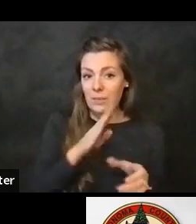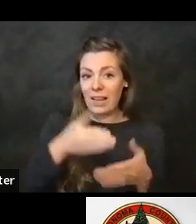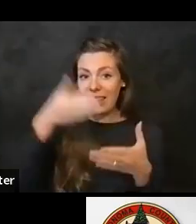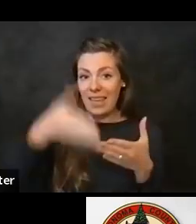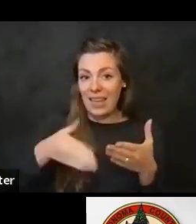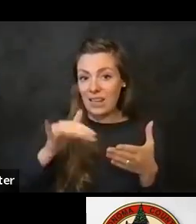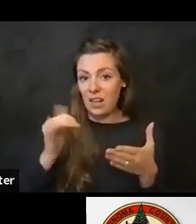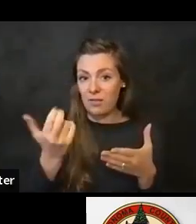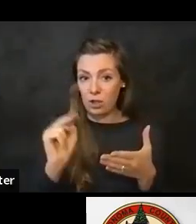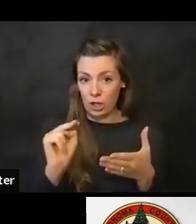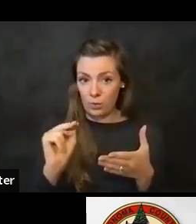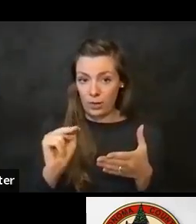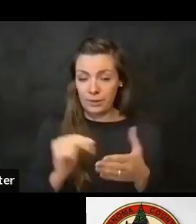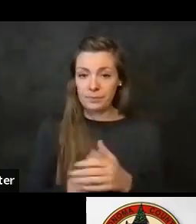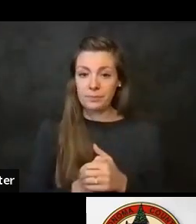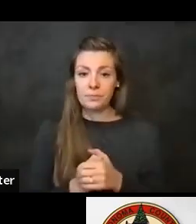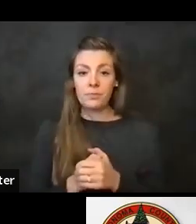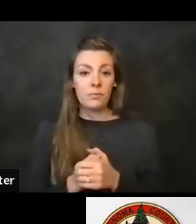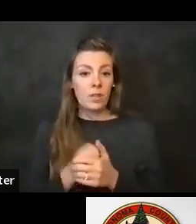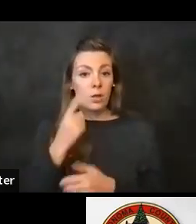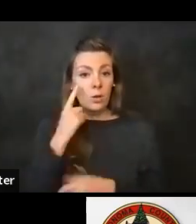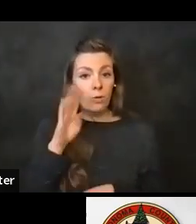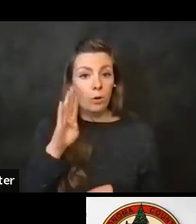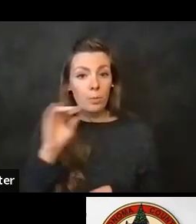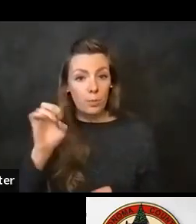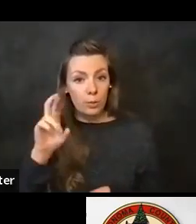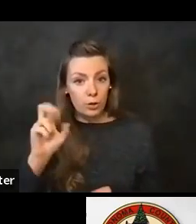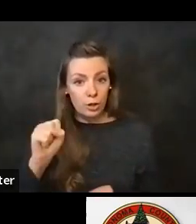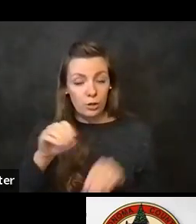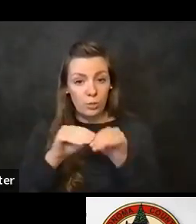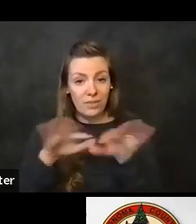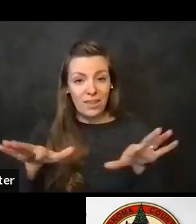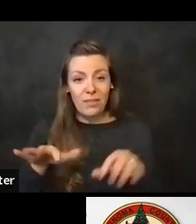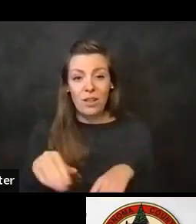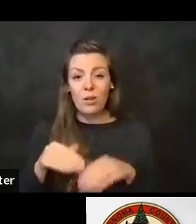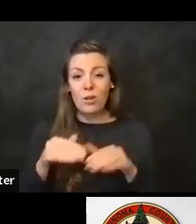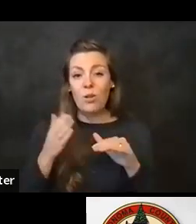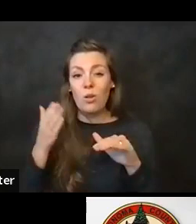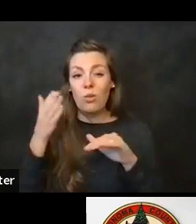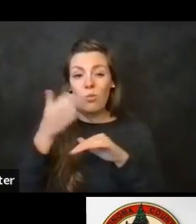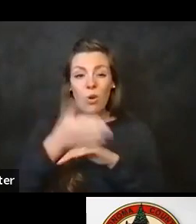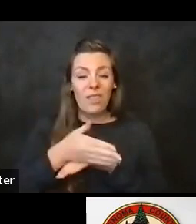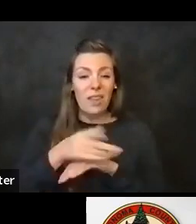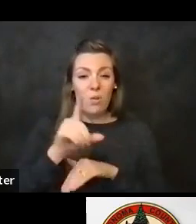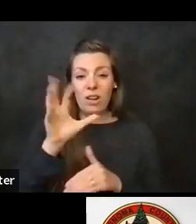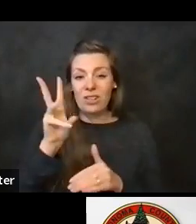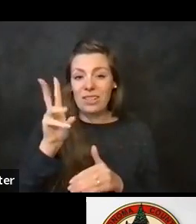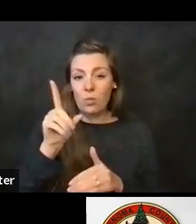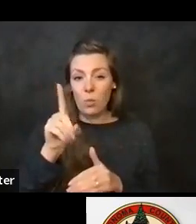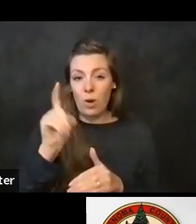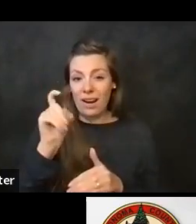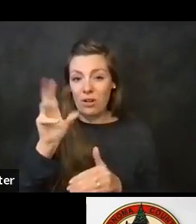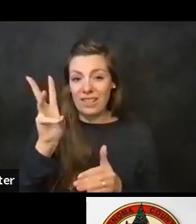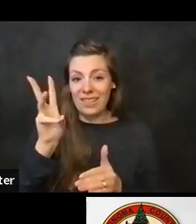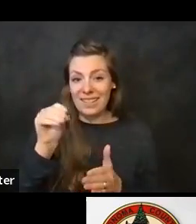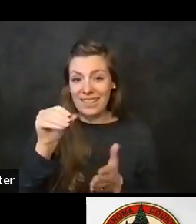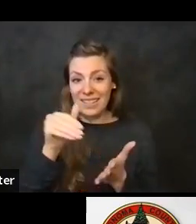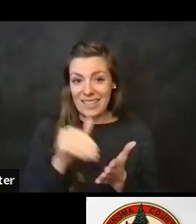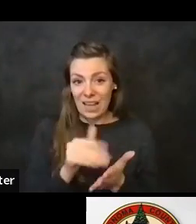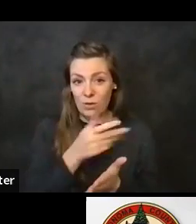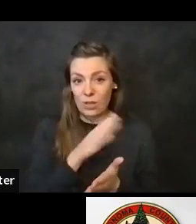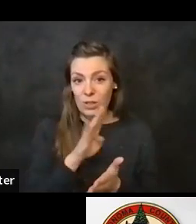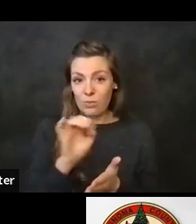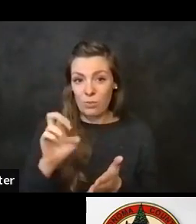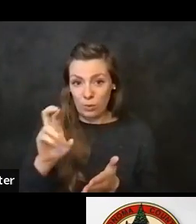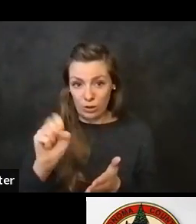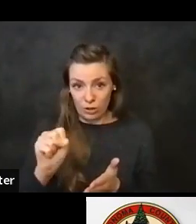January. On the booster front, we've administered more than 160,000 booster shots to eligible residents 16 and older,